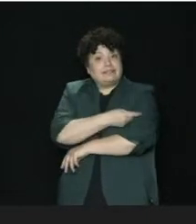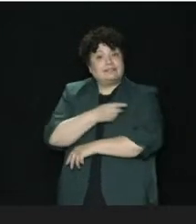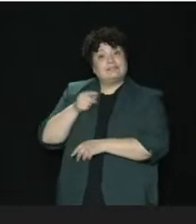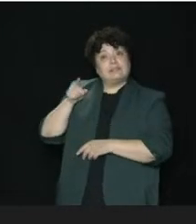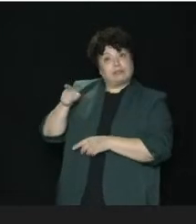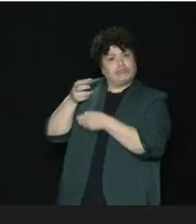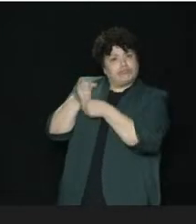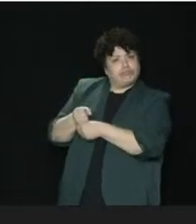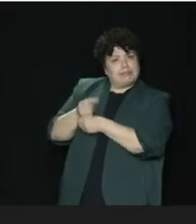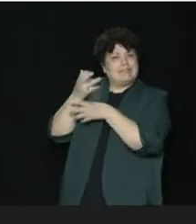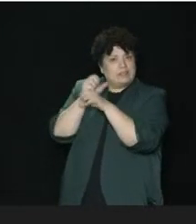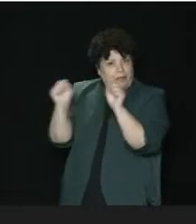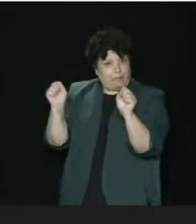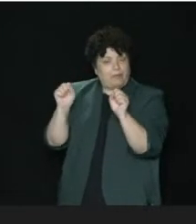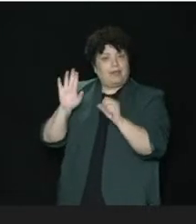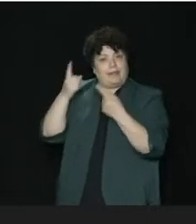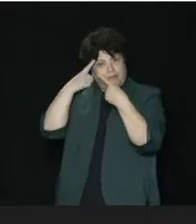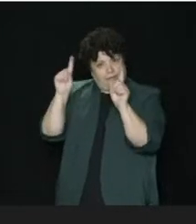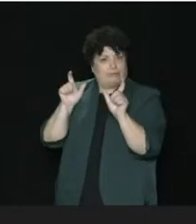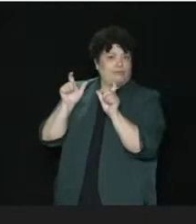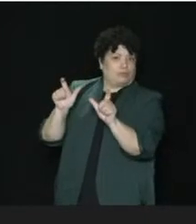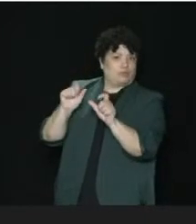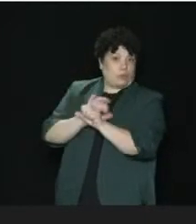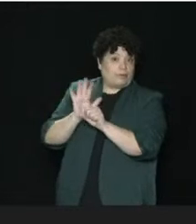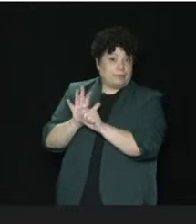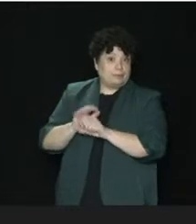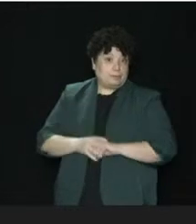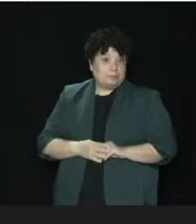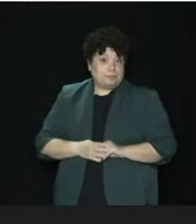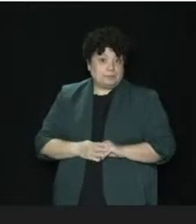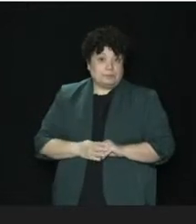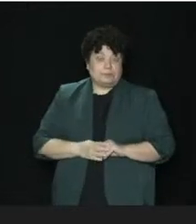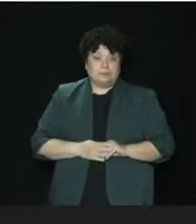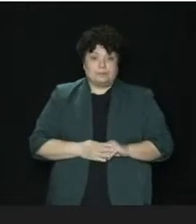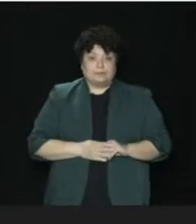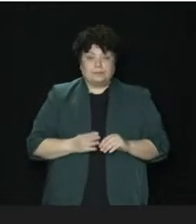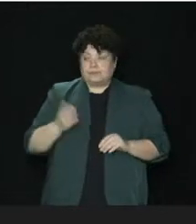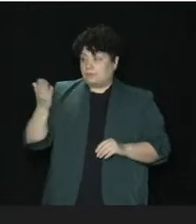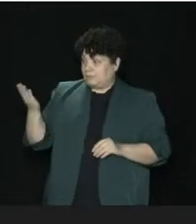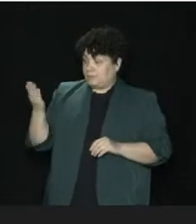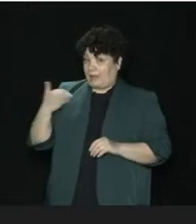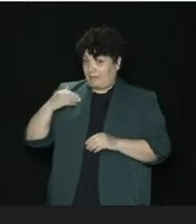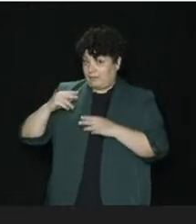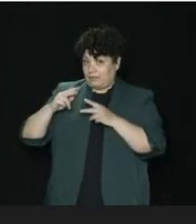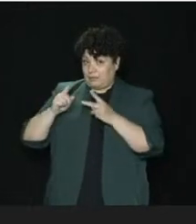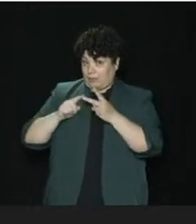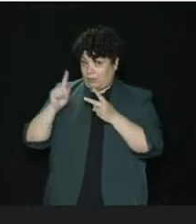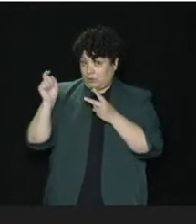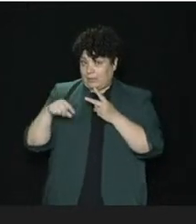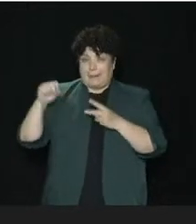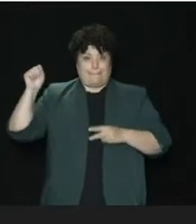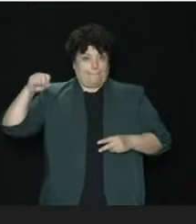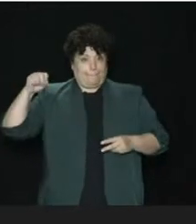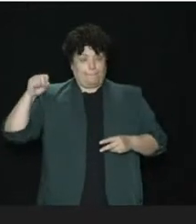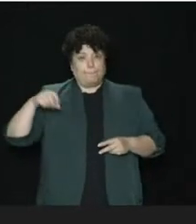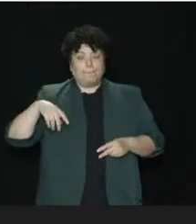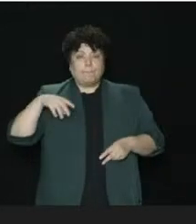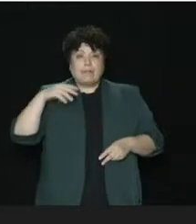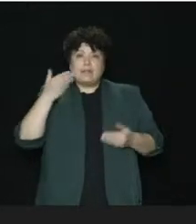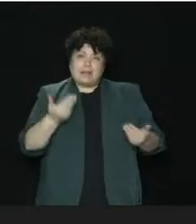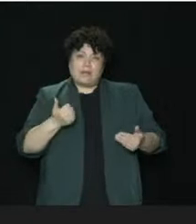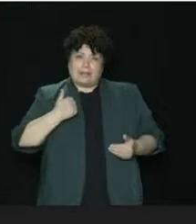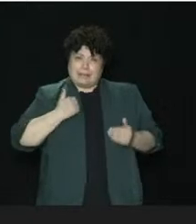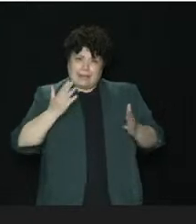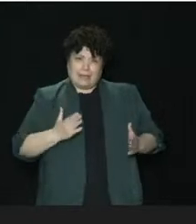safe and effective, all of them. Follow up, Ryan? Yeah, sir. Right now, Canadians are hearing